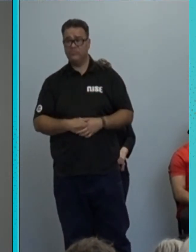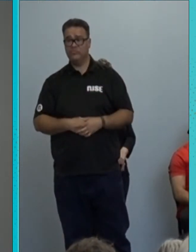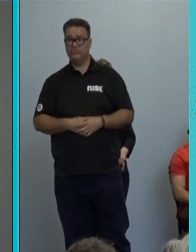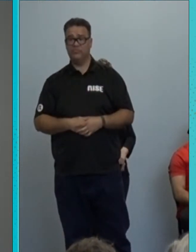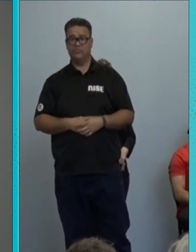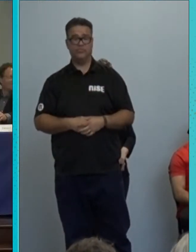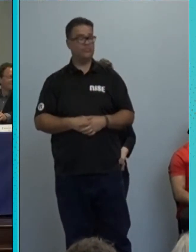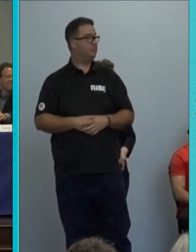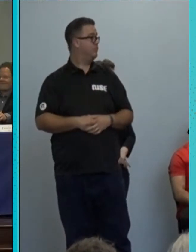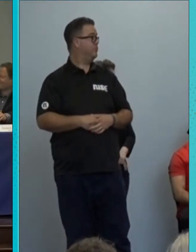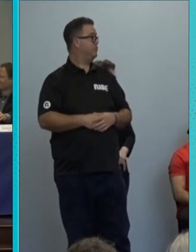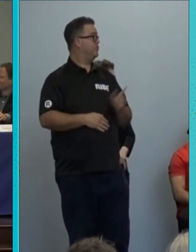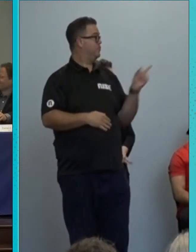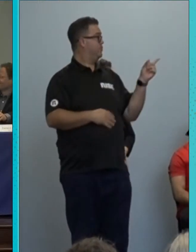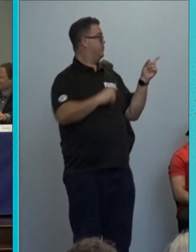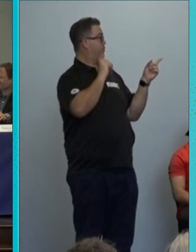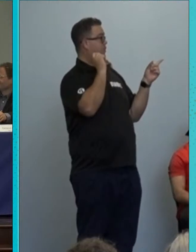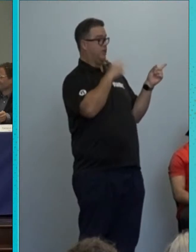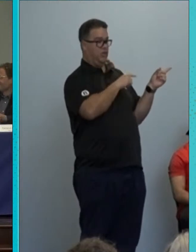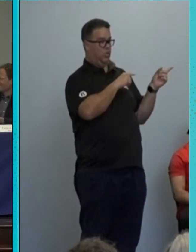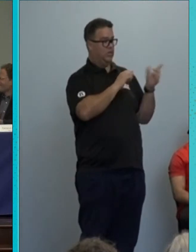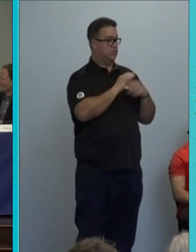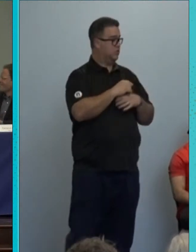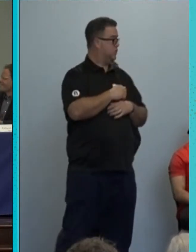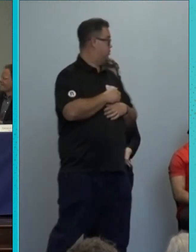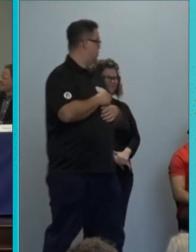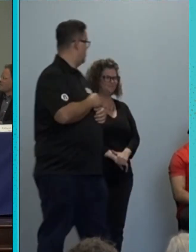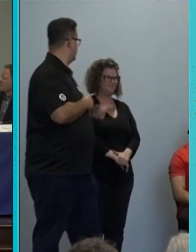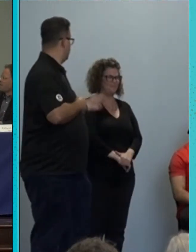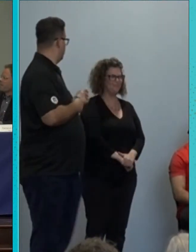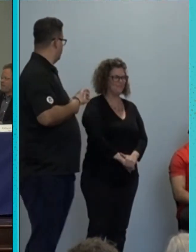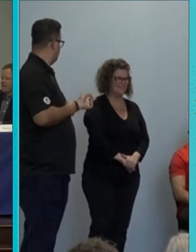And what was your question for the rest?